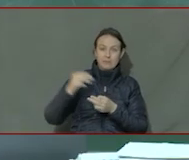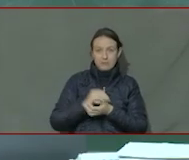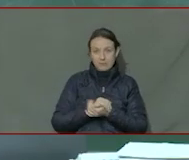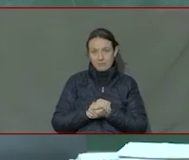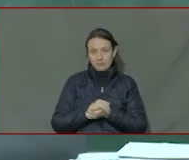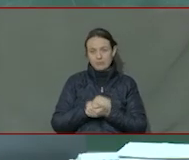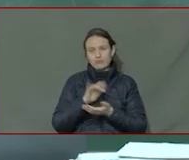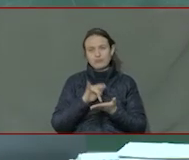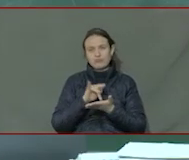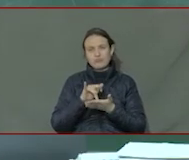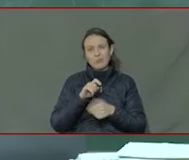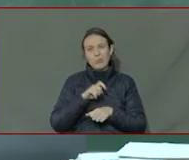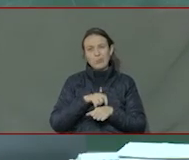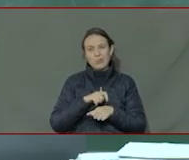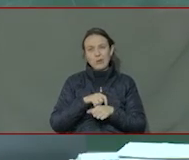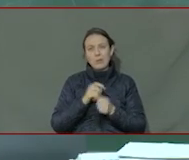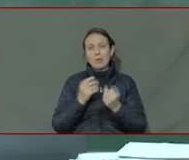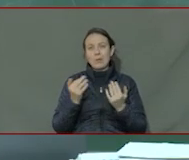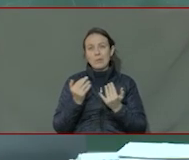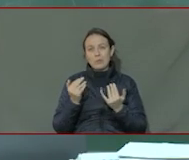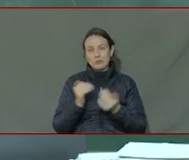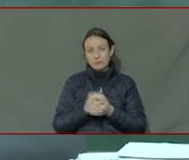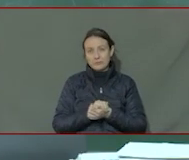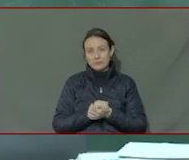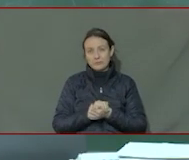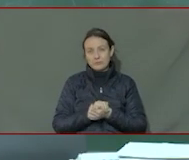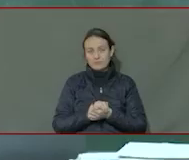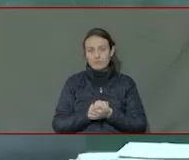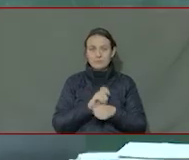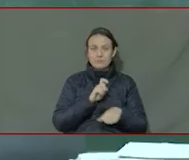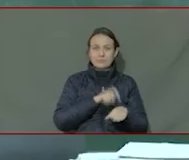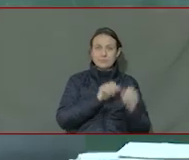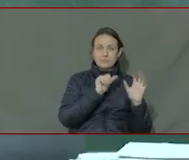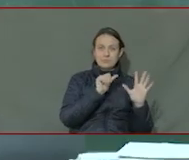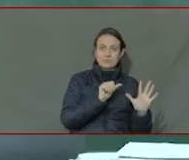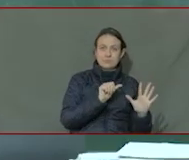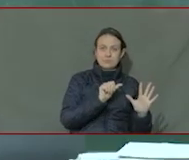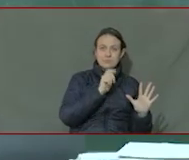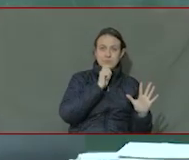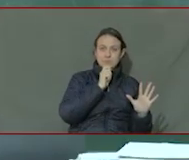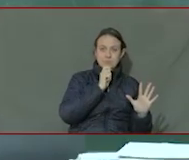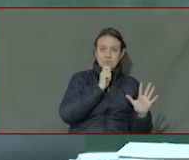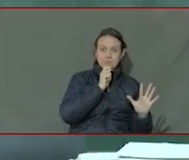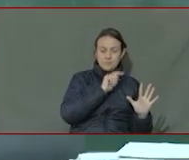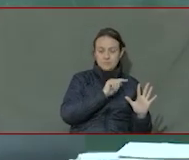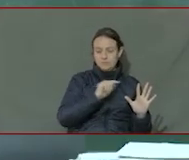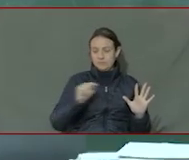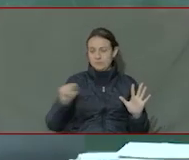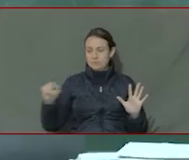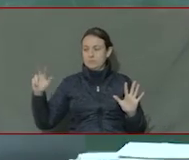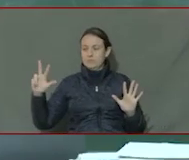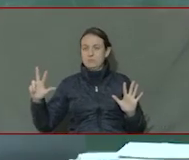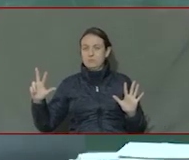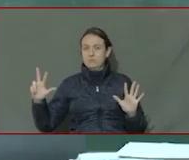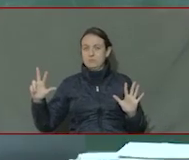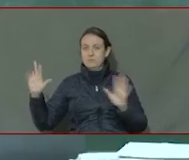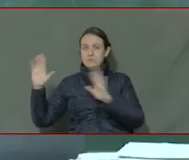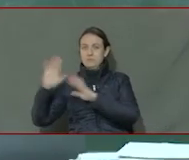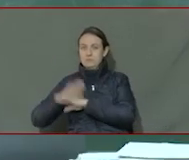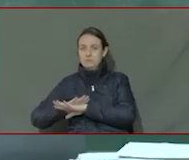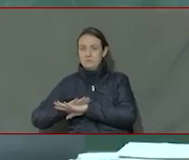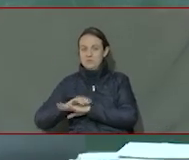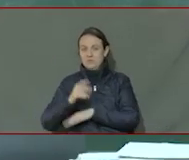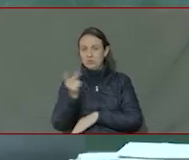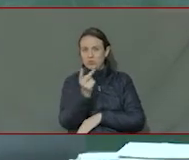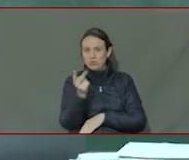glucose concentration in this time period from 6 o'clock in the morning till 8 o'clock at night. Quickly turn to your